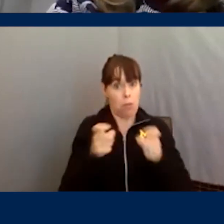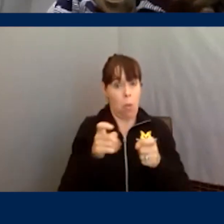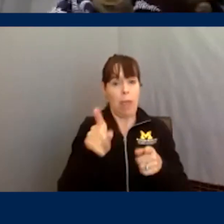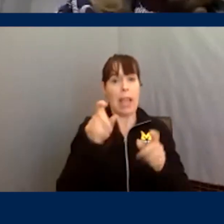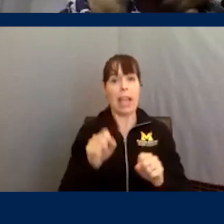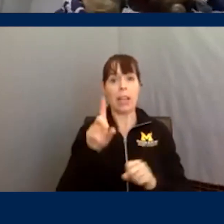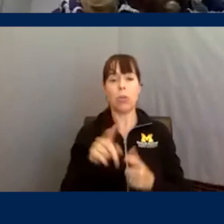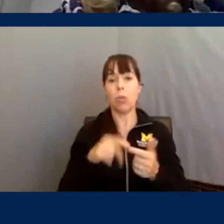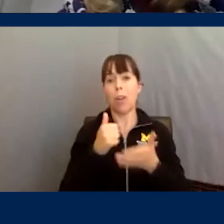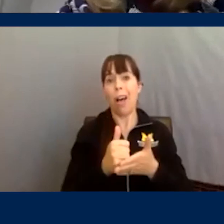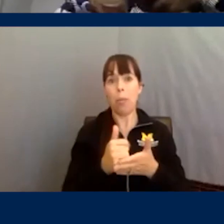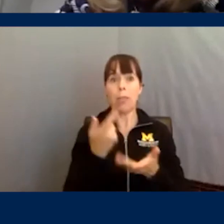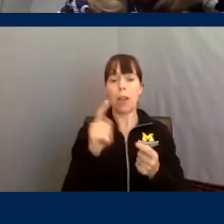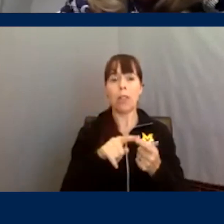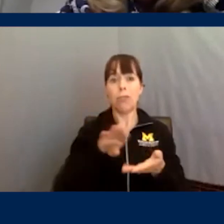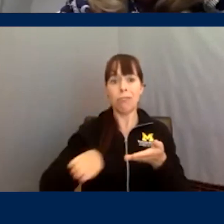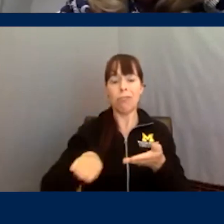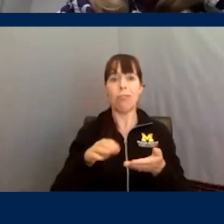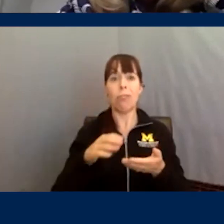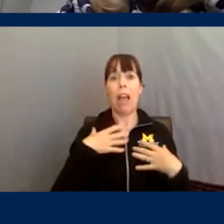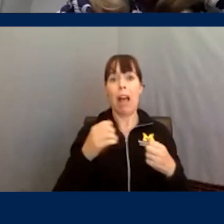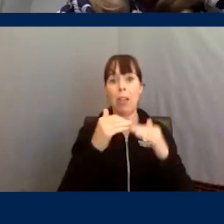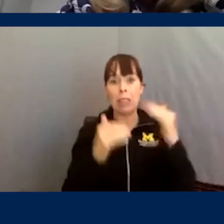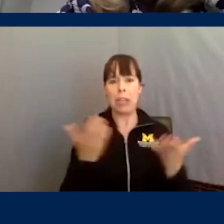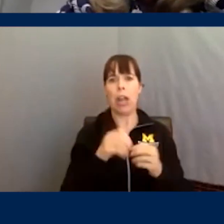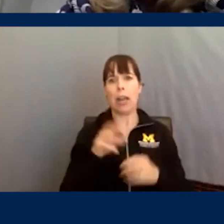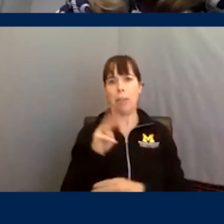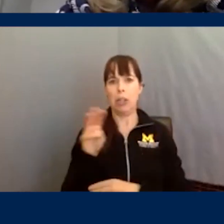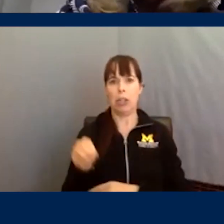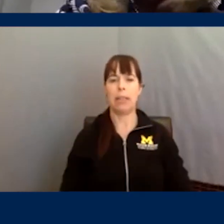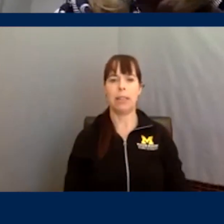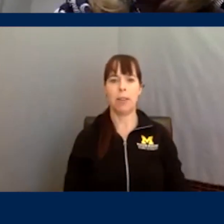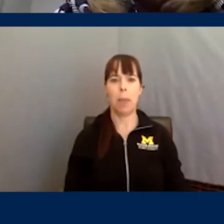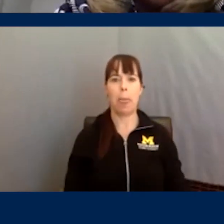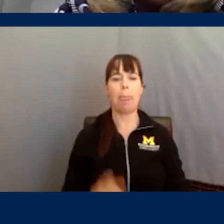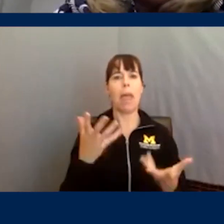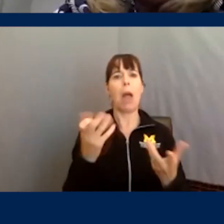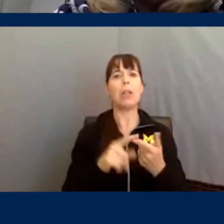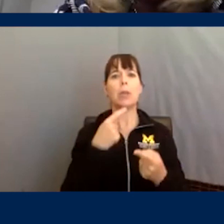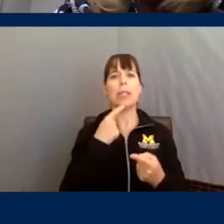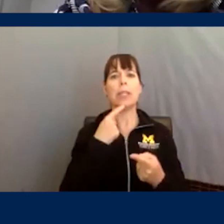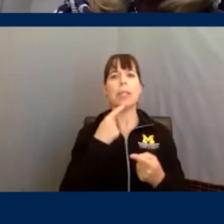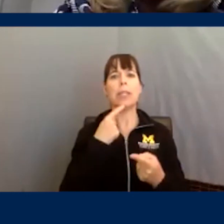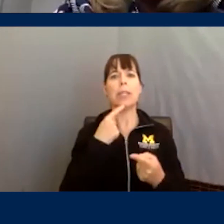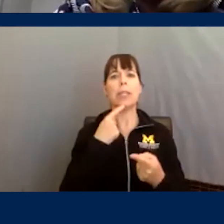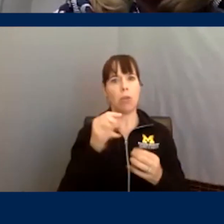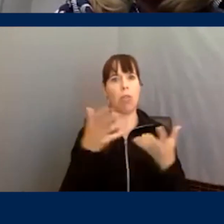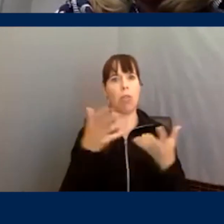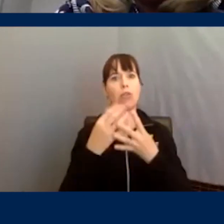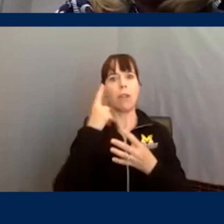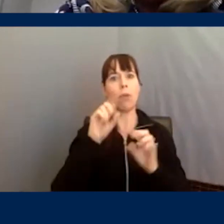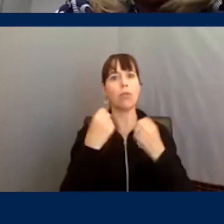do to help eliminate healthcare disparities here at Michigan Medicine. So I'd just like to say that, we do a lot of screening for